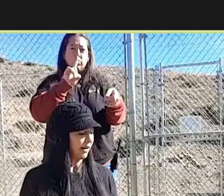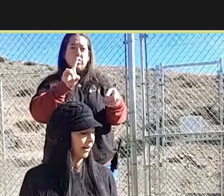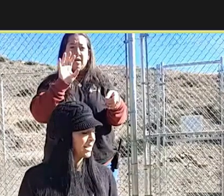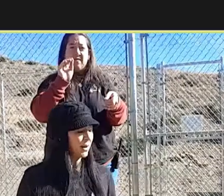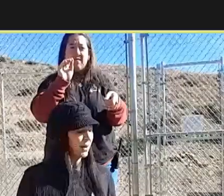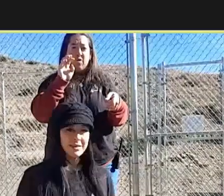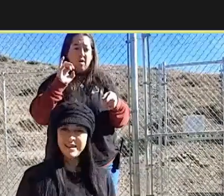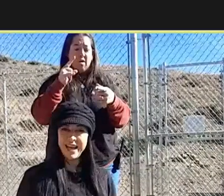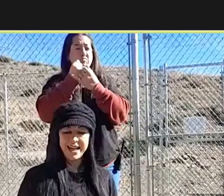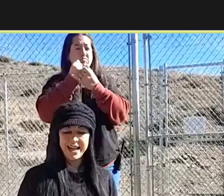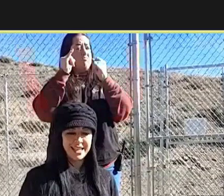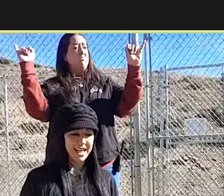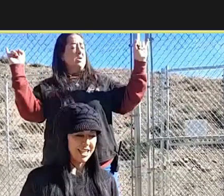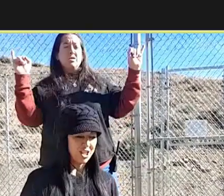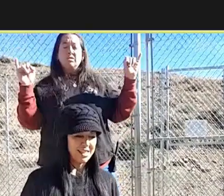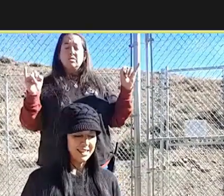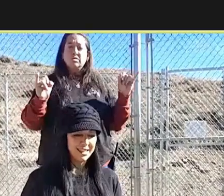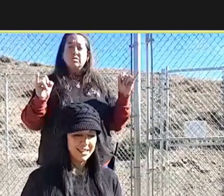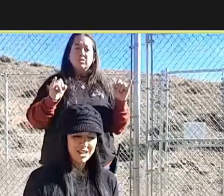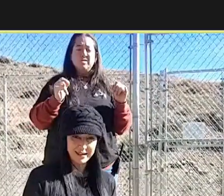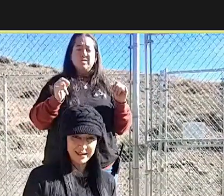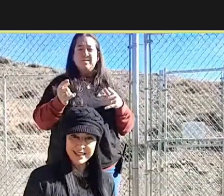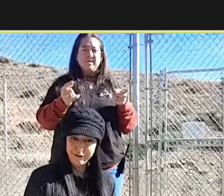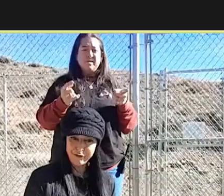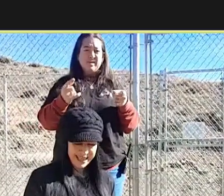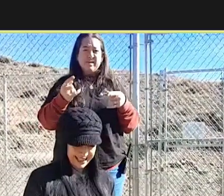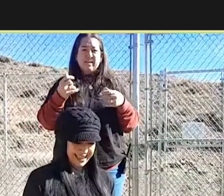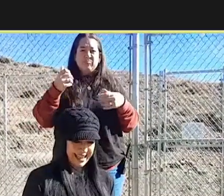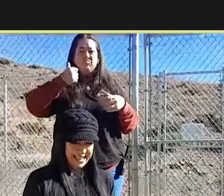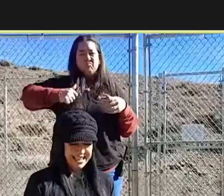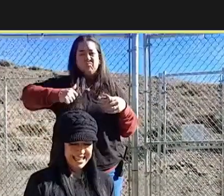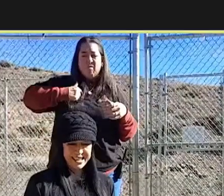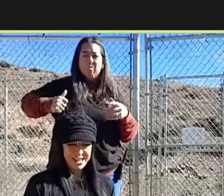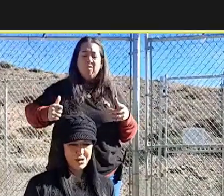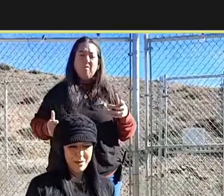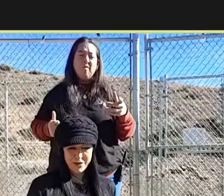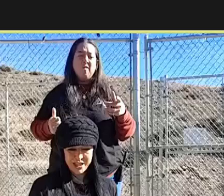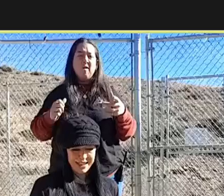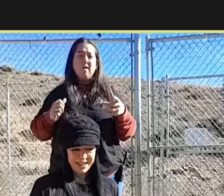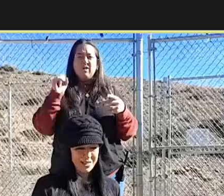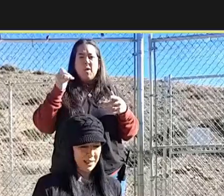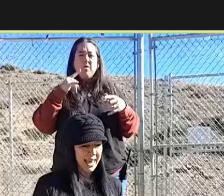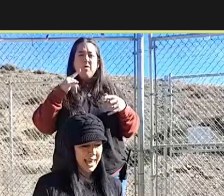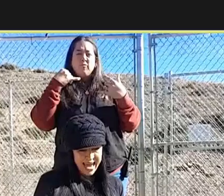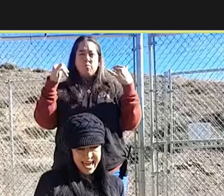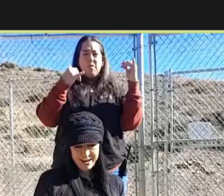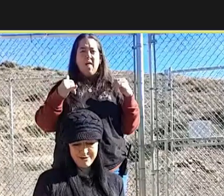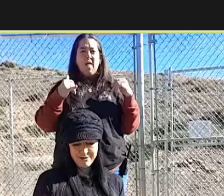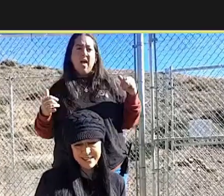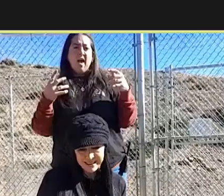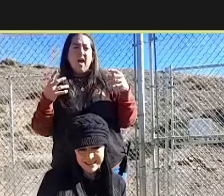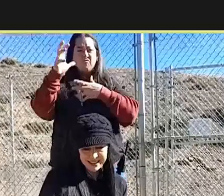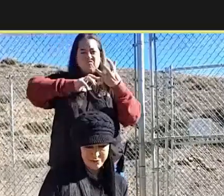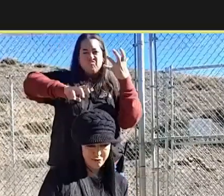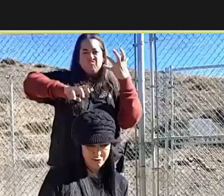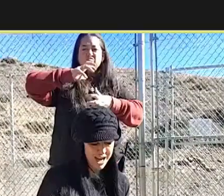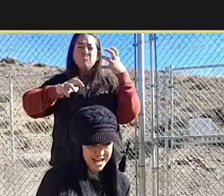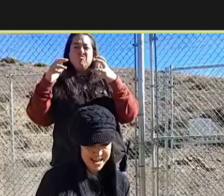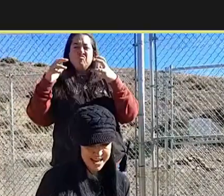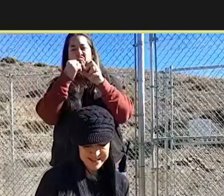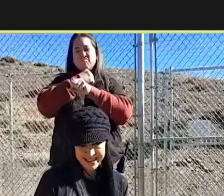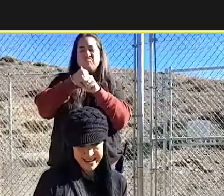she's very feral. She's very independent, and she's a little toughie. And she's a scrapper. She loves to